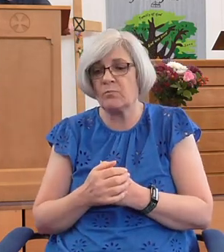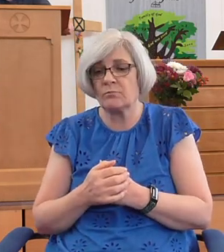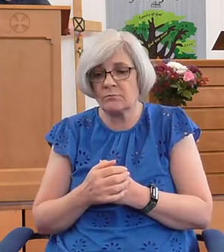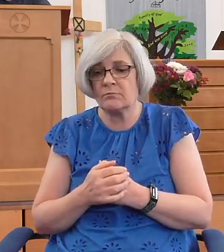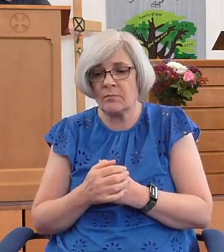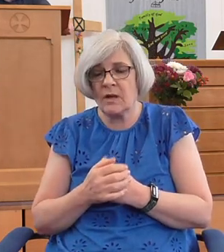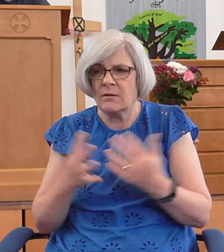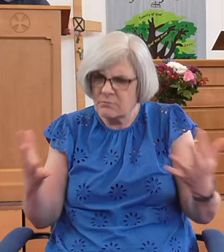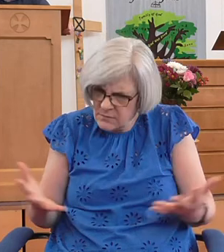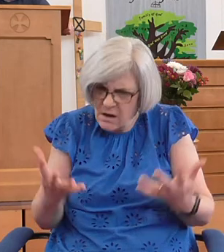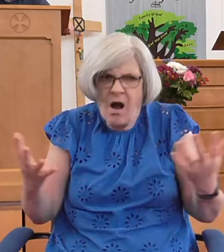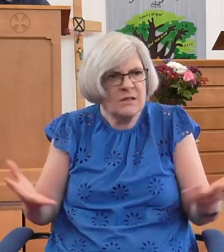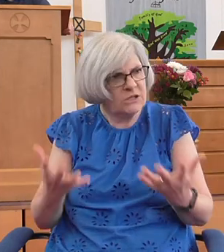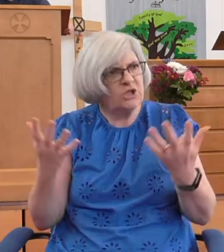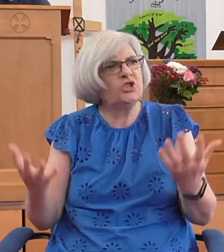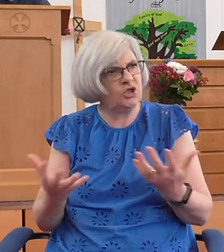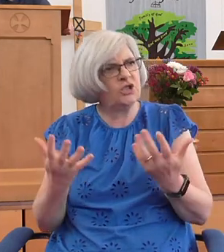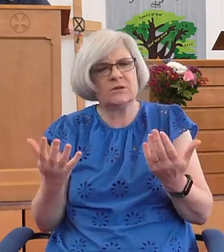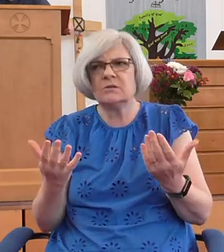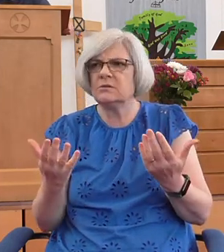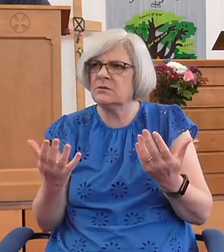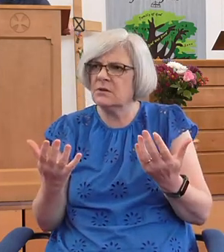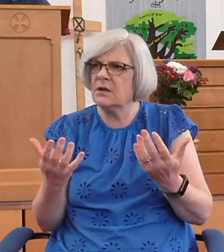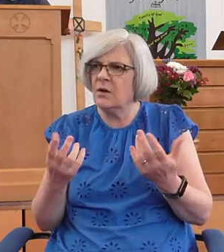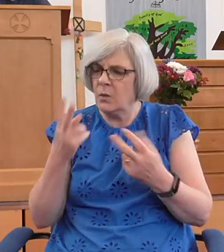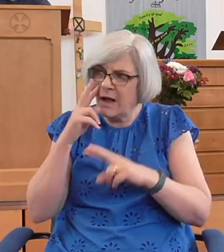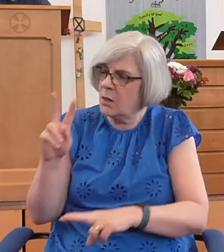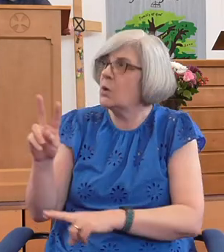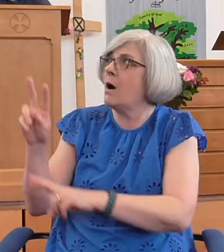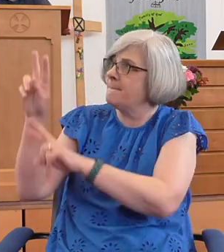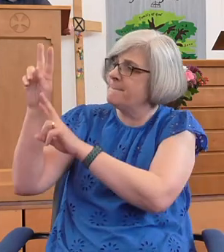It encourages us to look up.